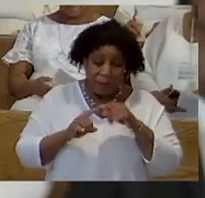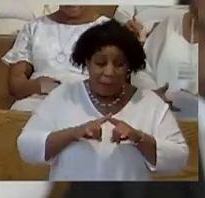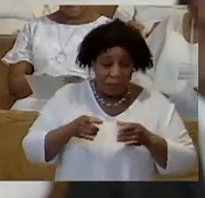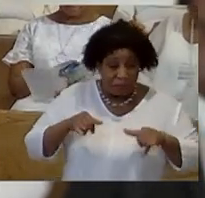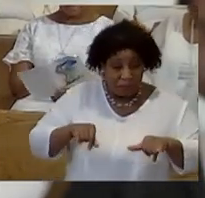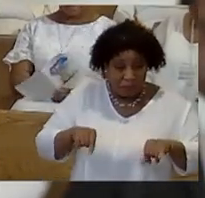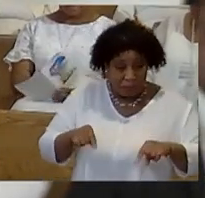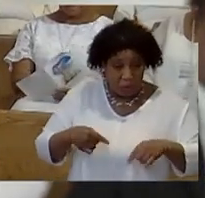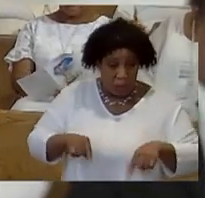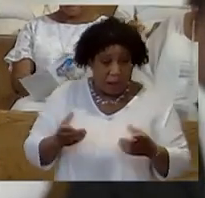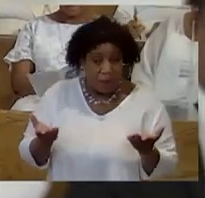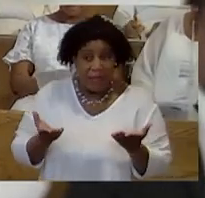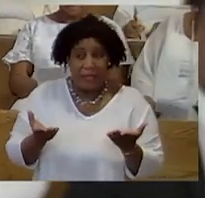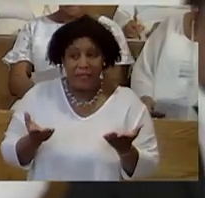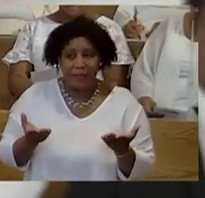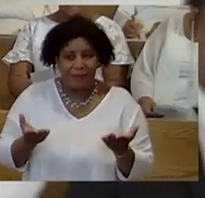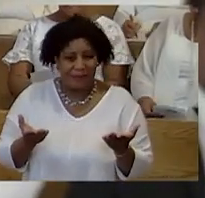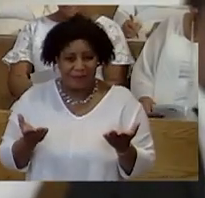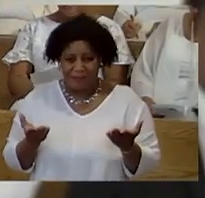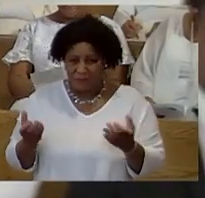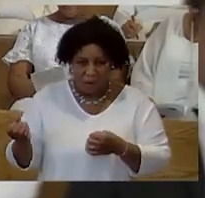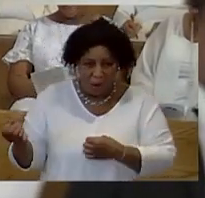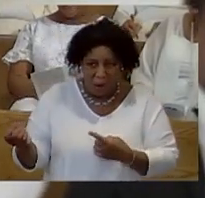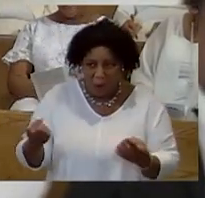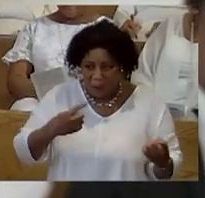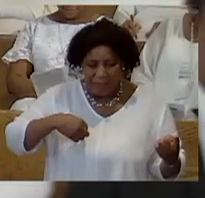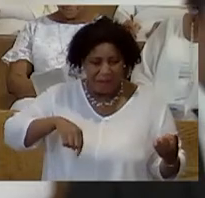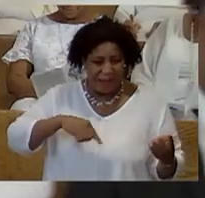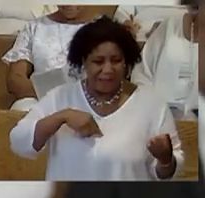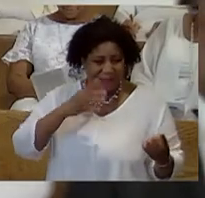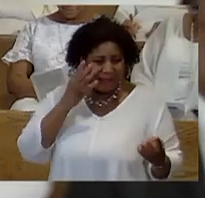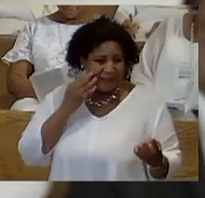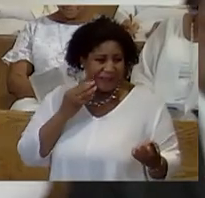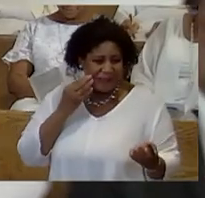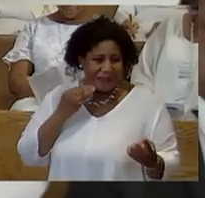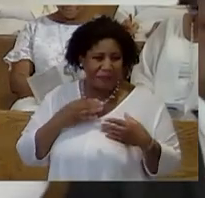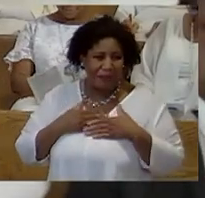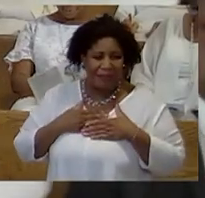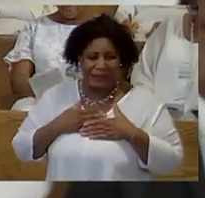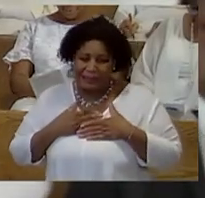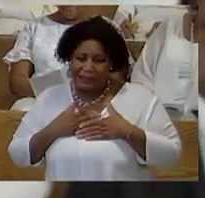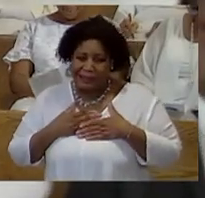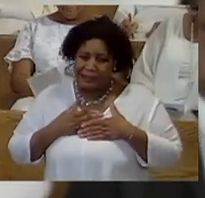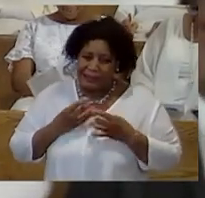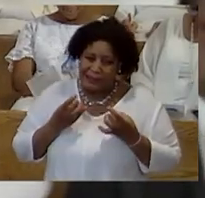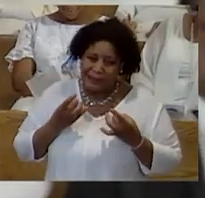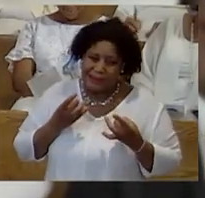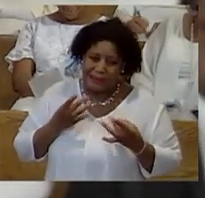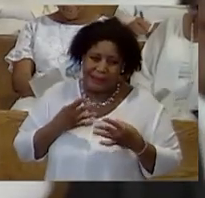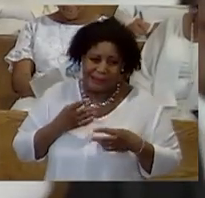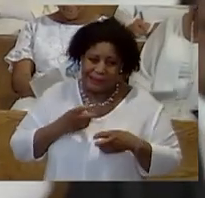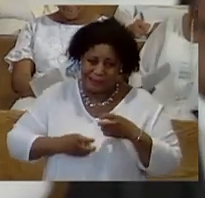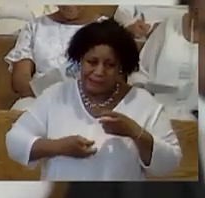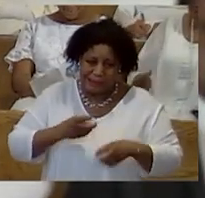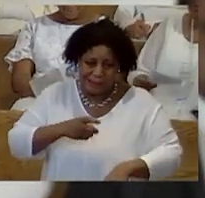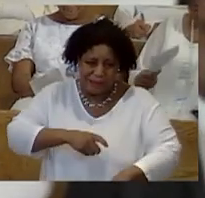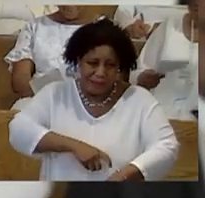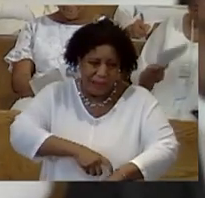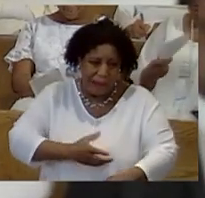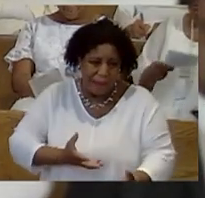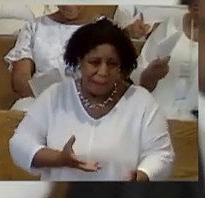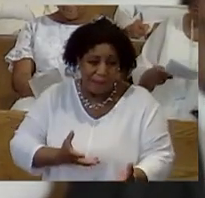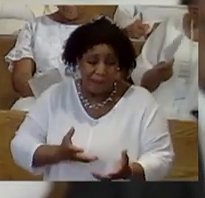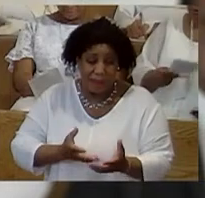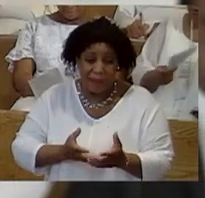here, all of us have gone through a time in our life. All of us have gone through some